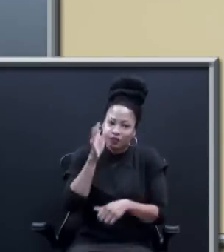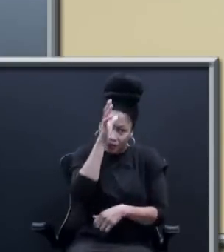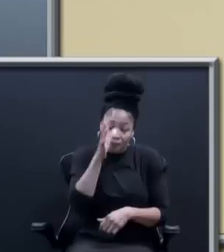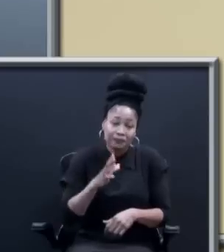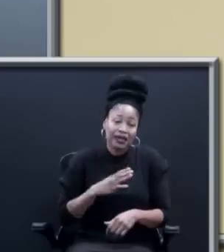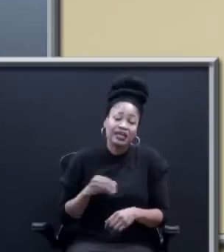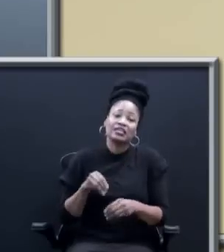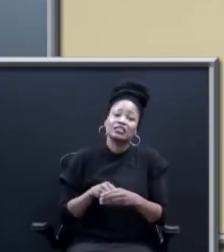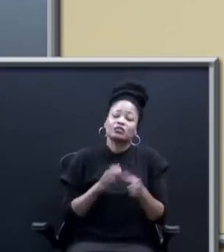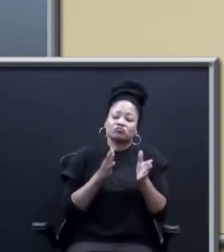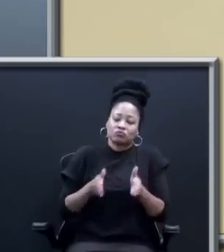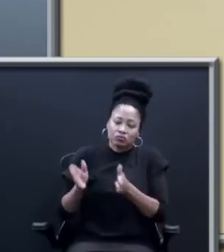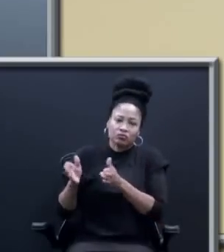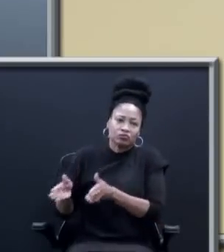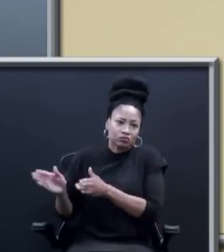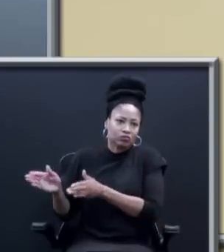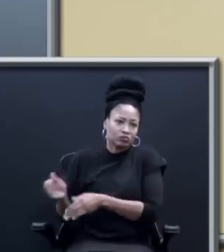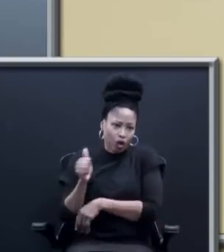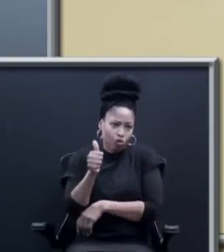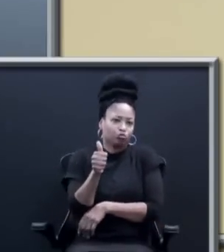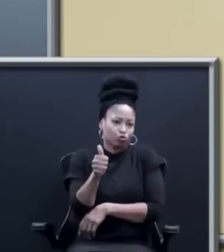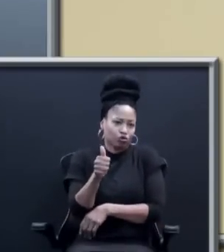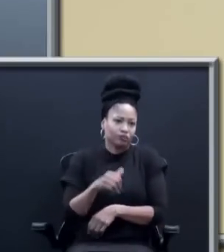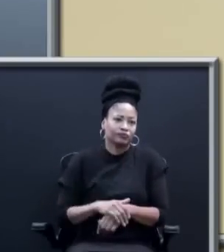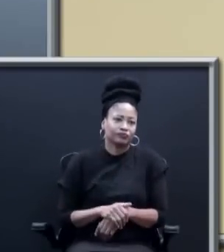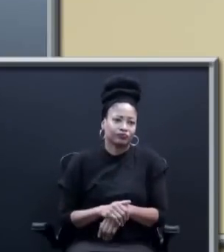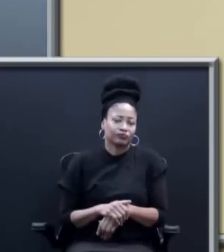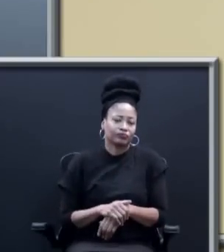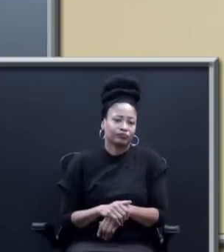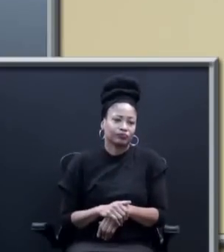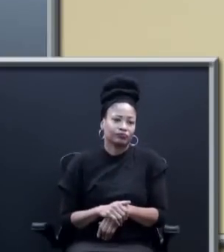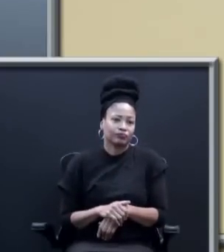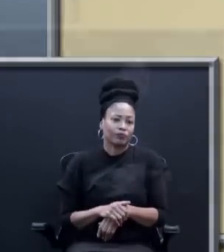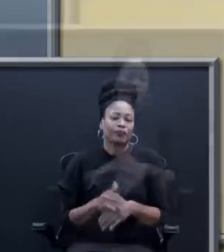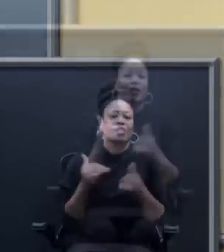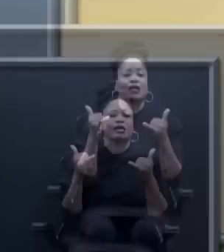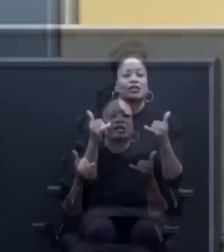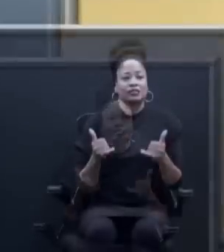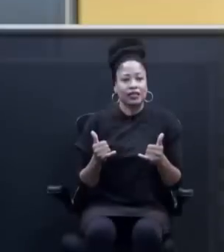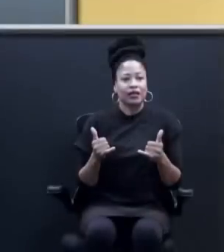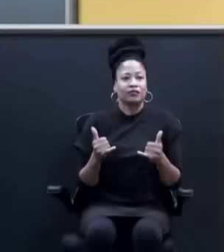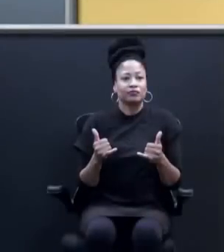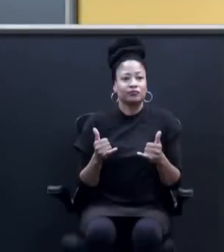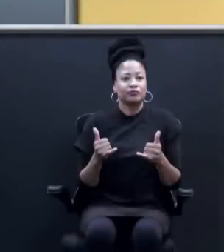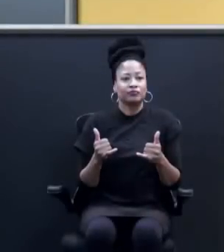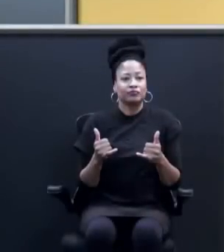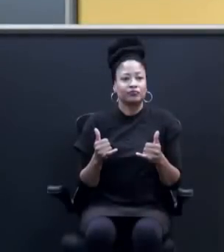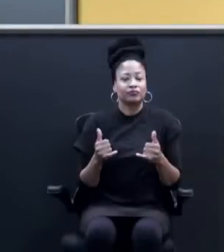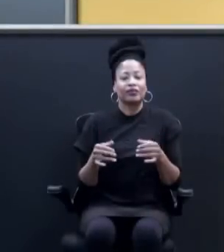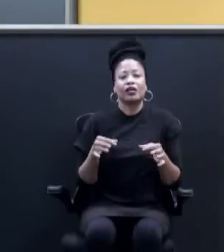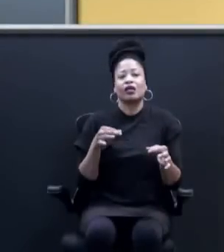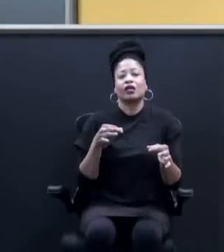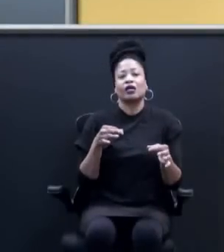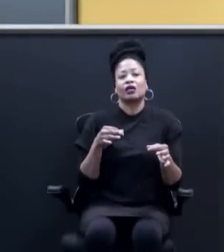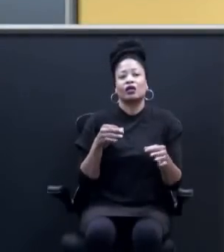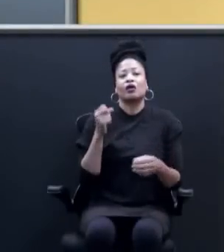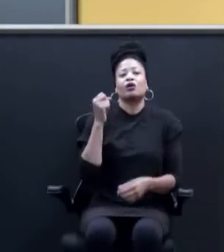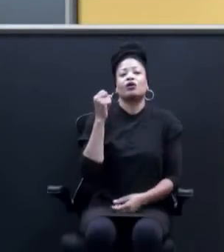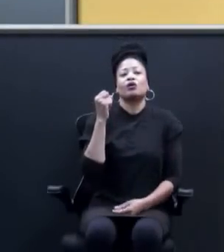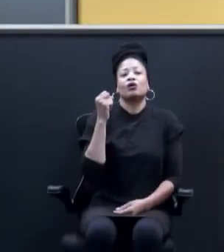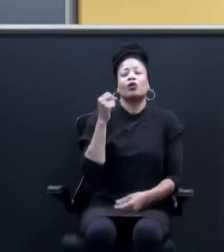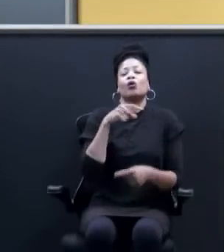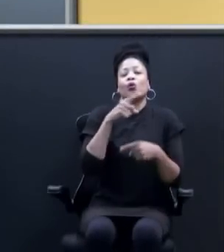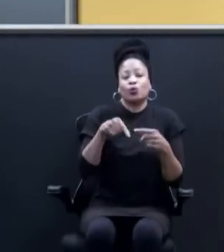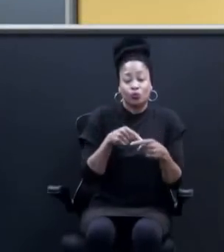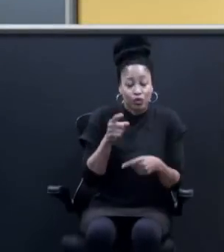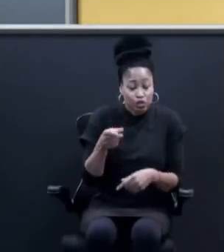first fruits. Afterward, they that are Christ at his coming. Now we understand. Explain this clearly, don't you? So when you read